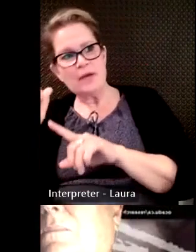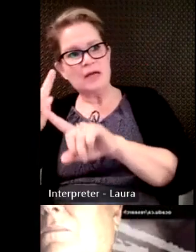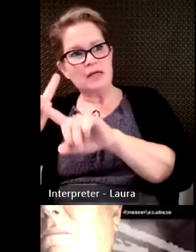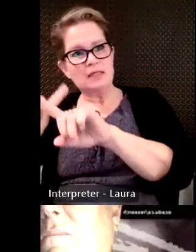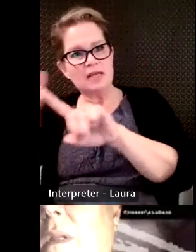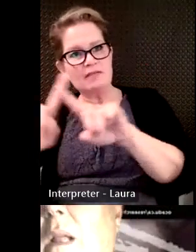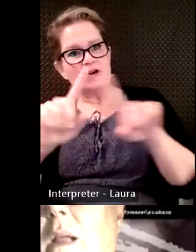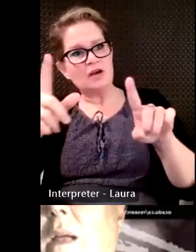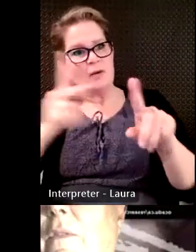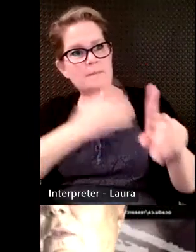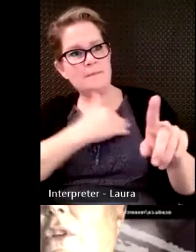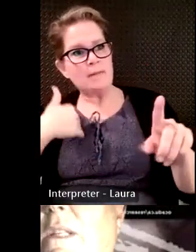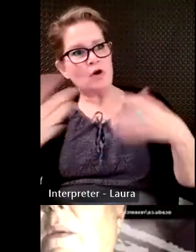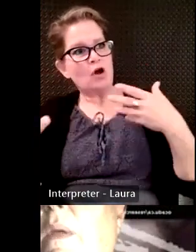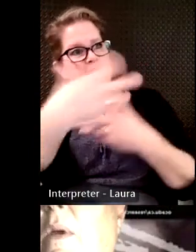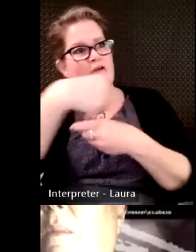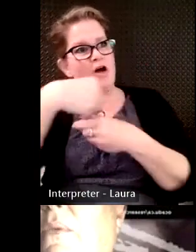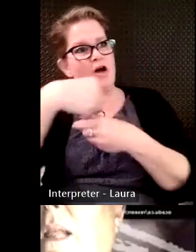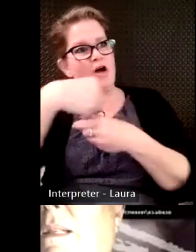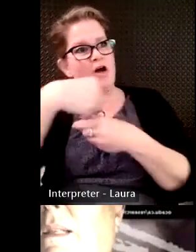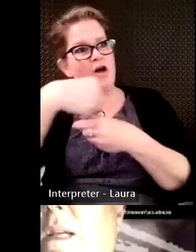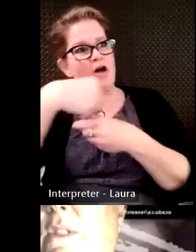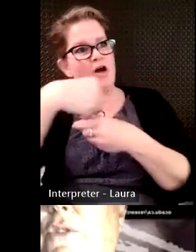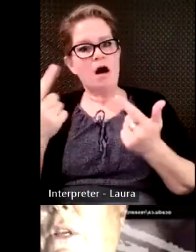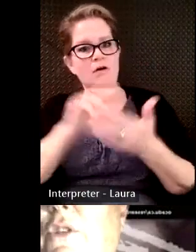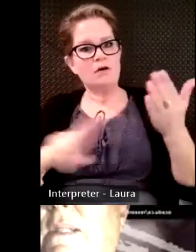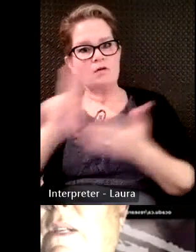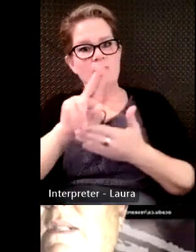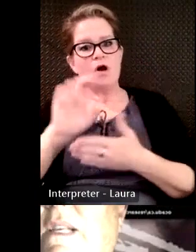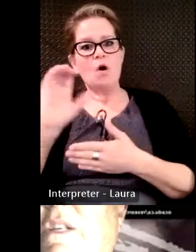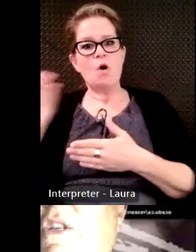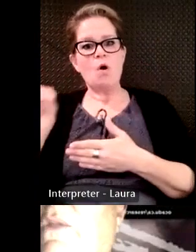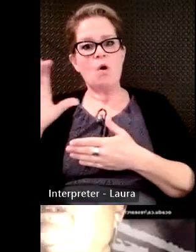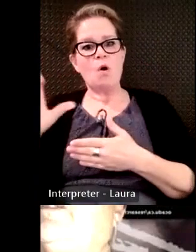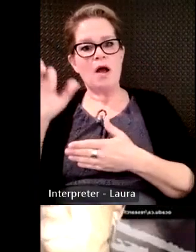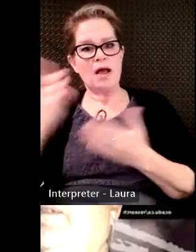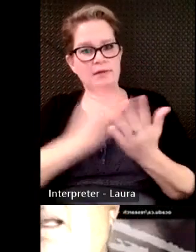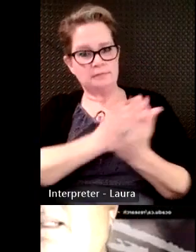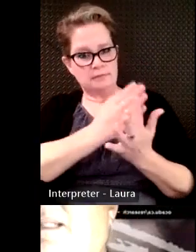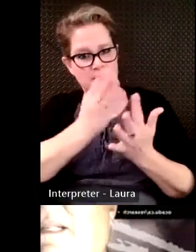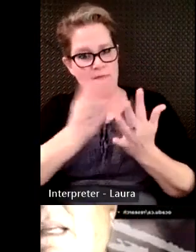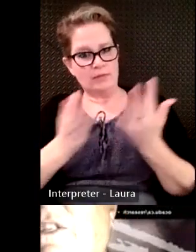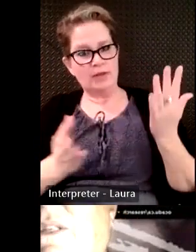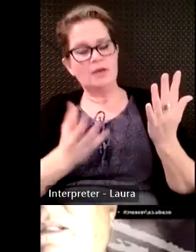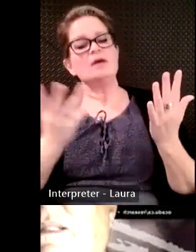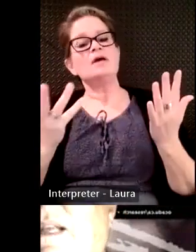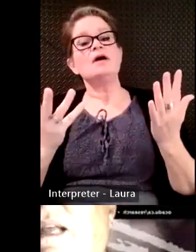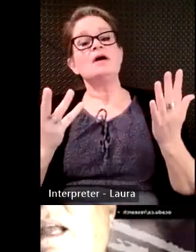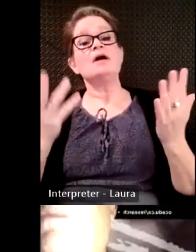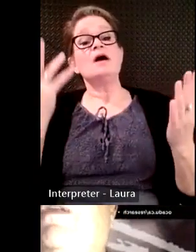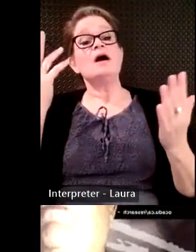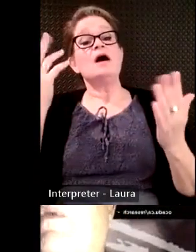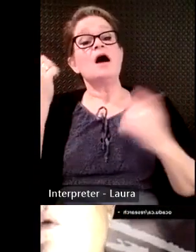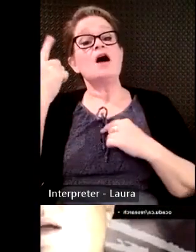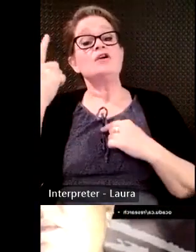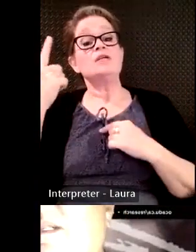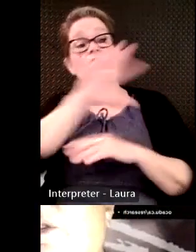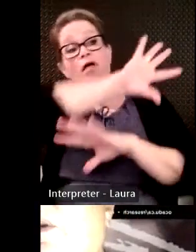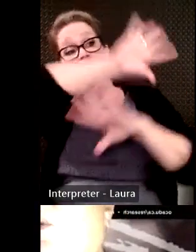faculties. Unfortunately, we were umbrellaed under a structured association with certain expectations, and